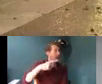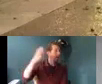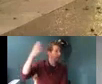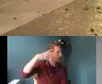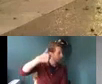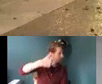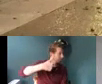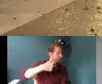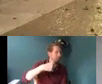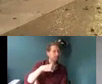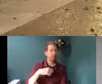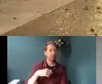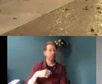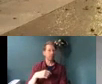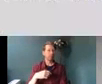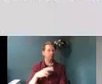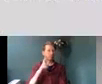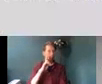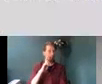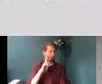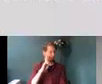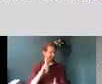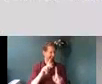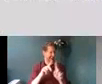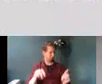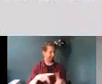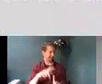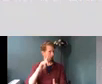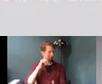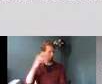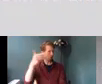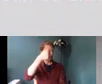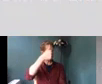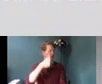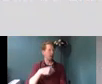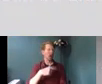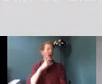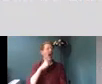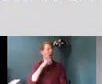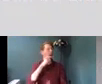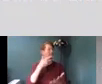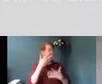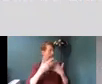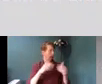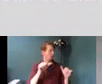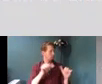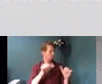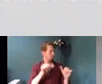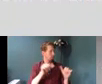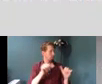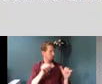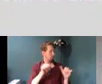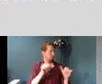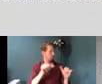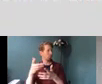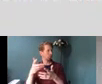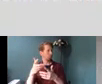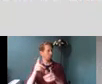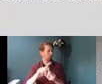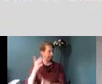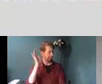Welcome to the Doctoral Inaugural Lectures. I hope you can all see the screen. Yeah, that looks pretty good. I'm just going to say a few things before we pass over to the